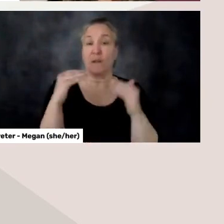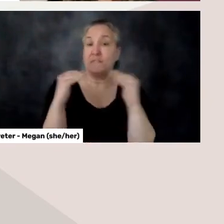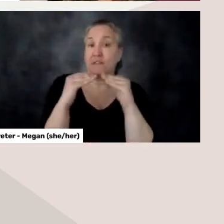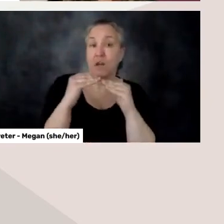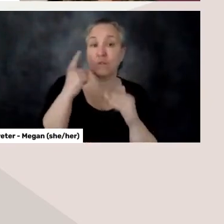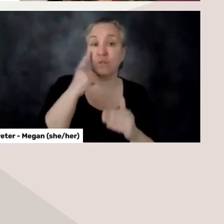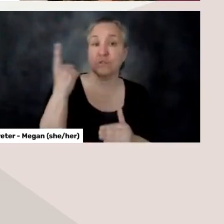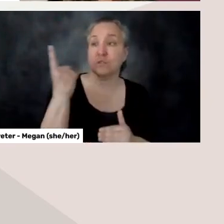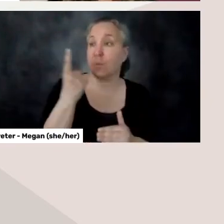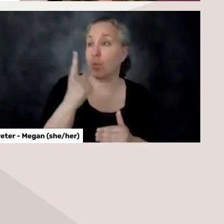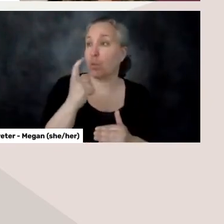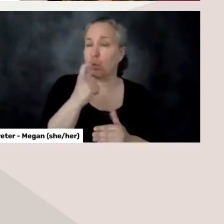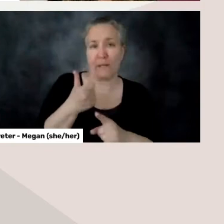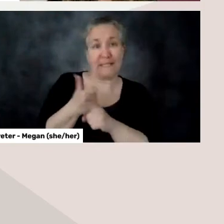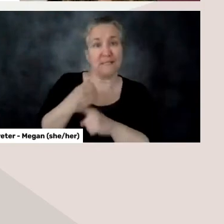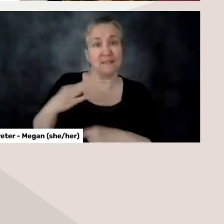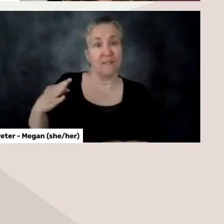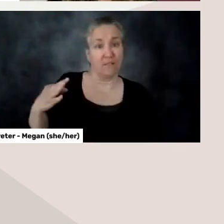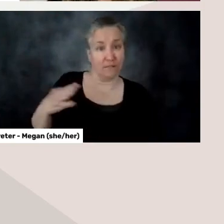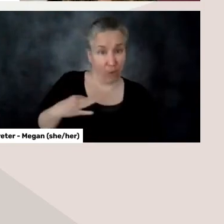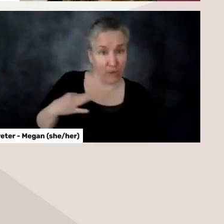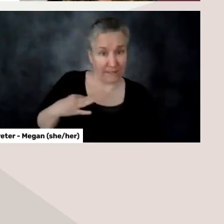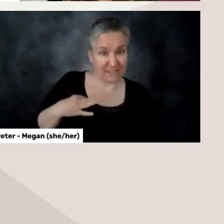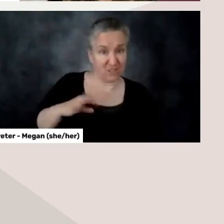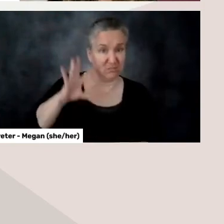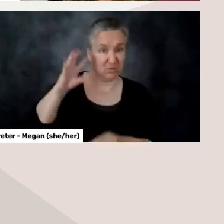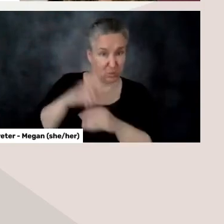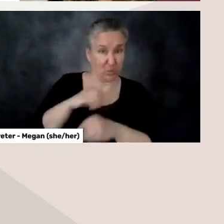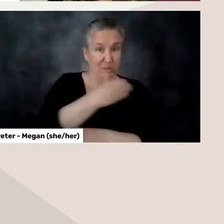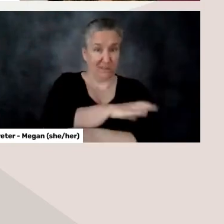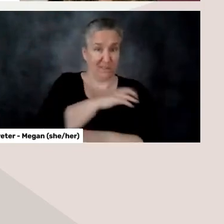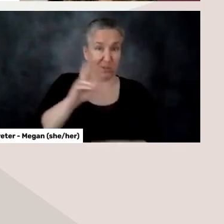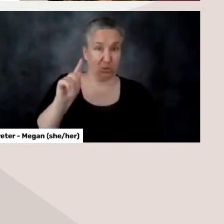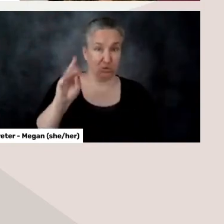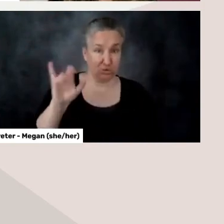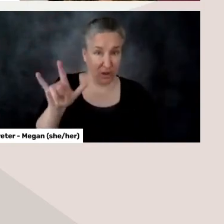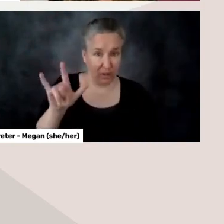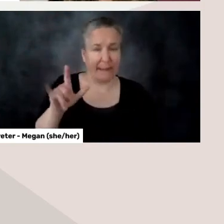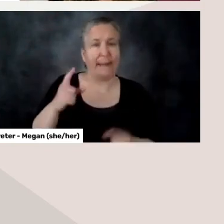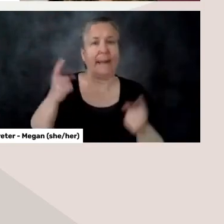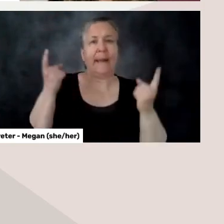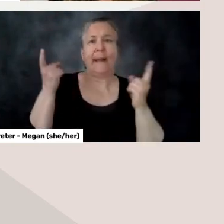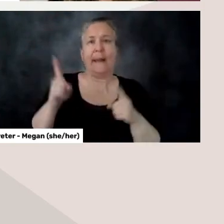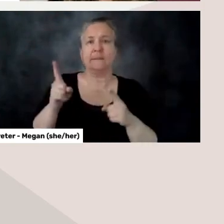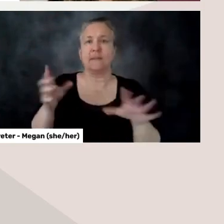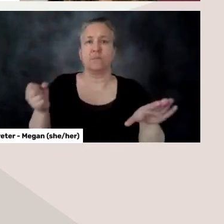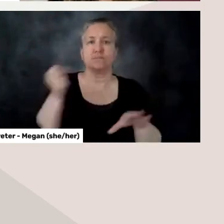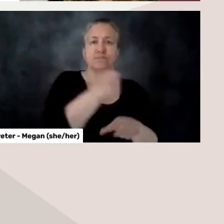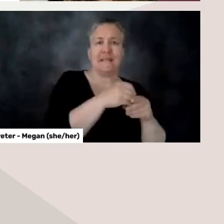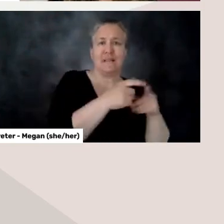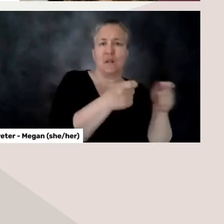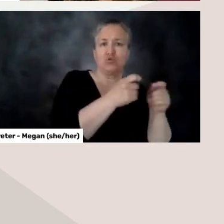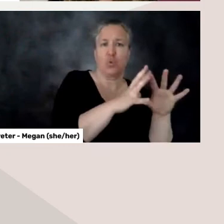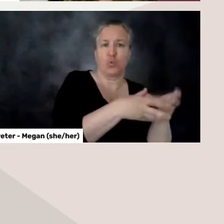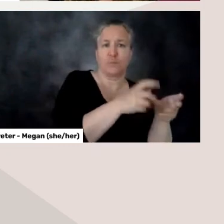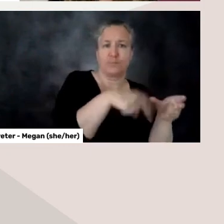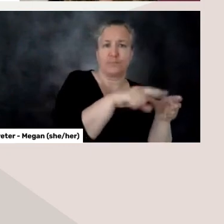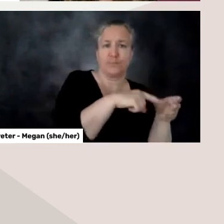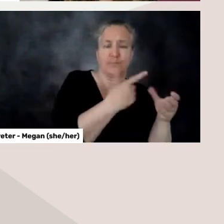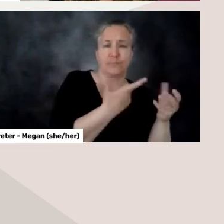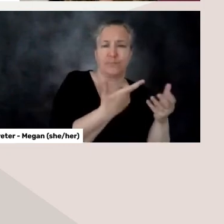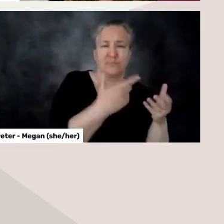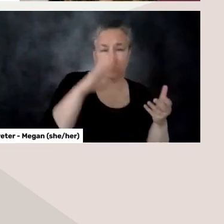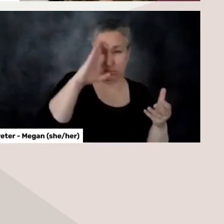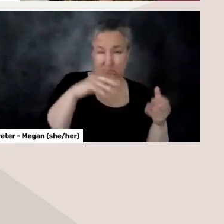someone that is volunteering to be on a clinical trial, ends up on the control arm. There aren't that